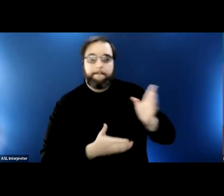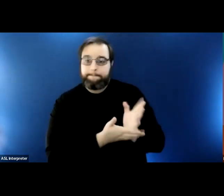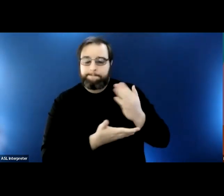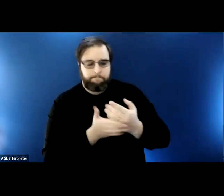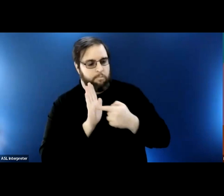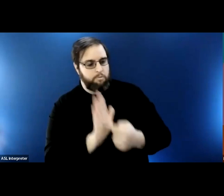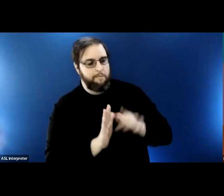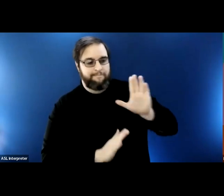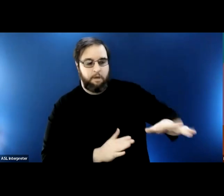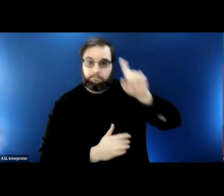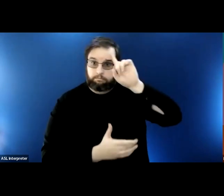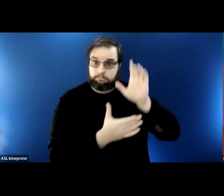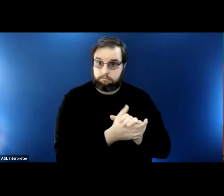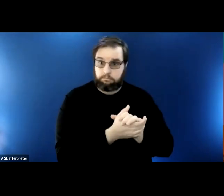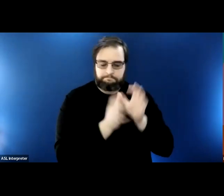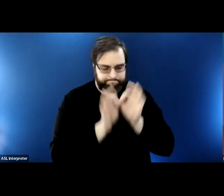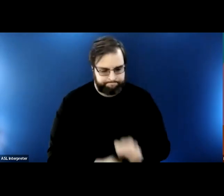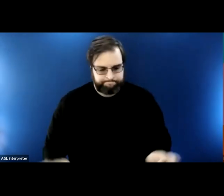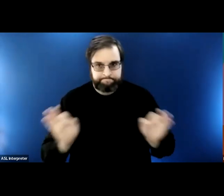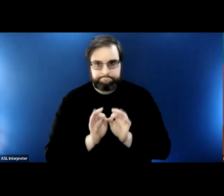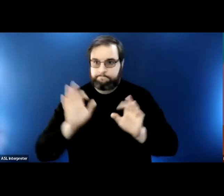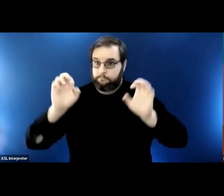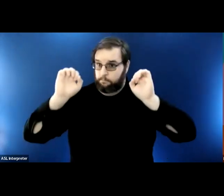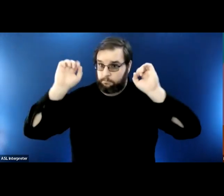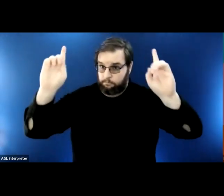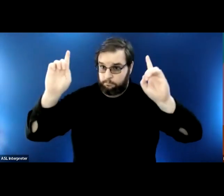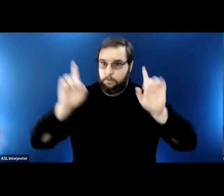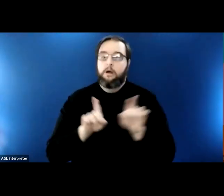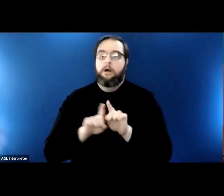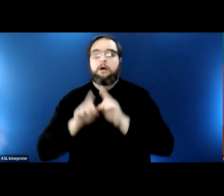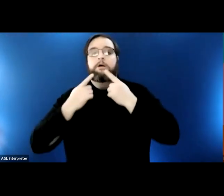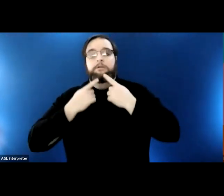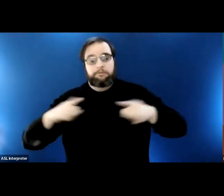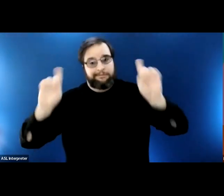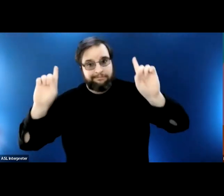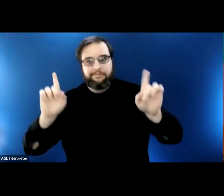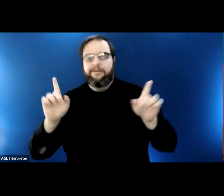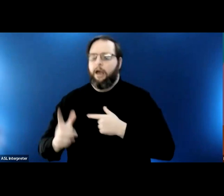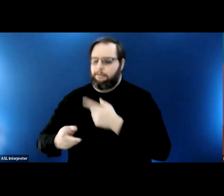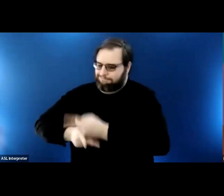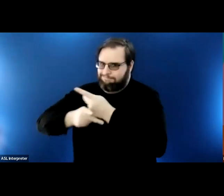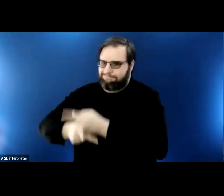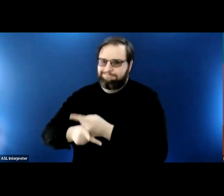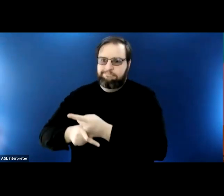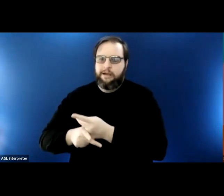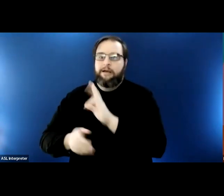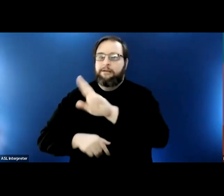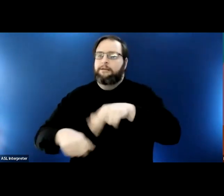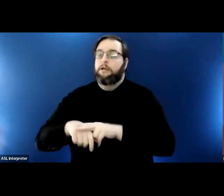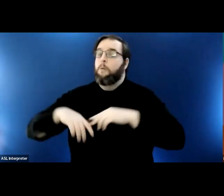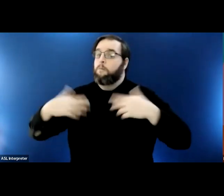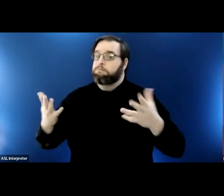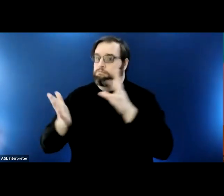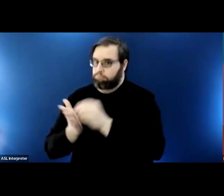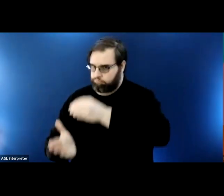deep belief in the importance of education and the success and well-being of our nation's students.